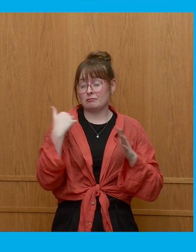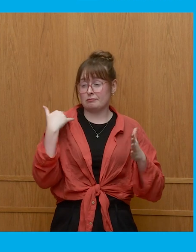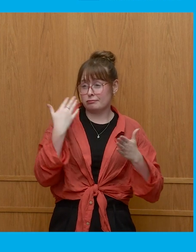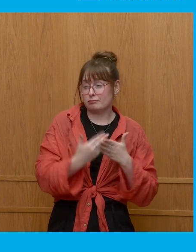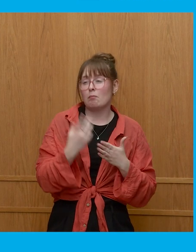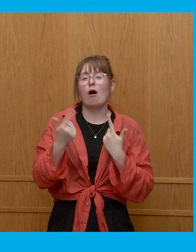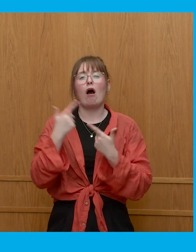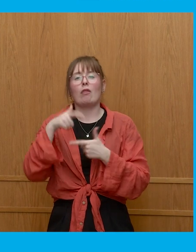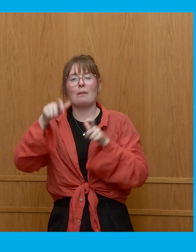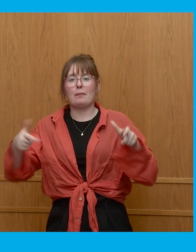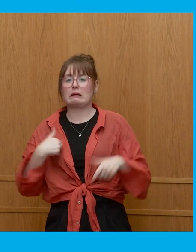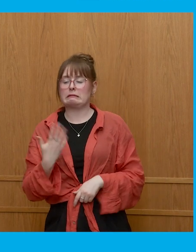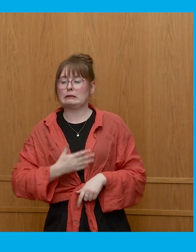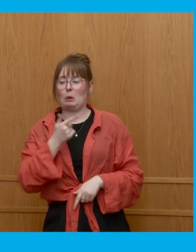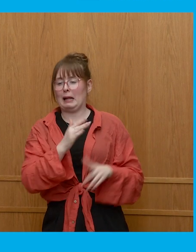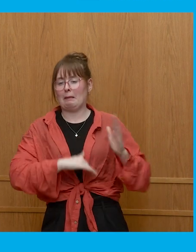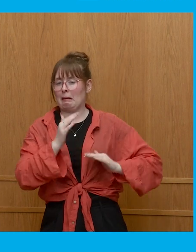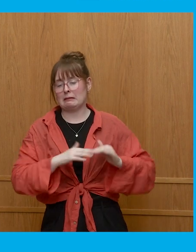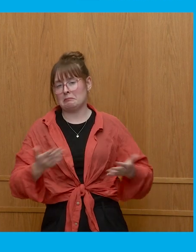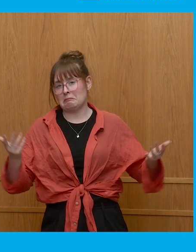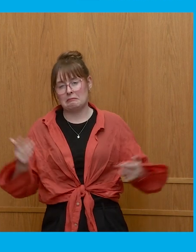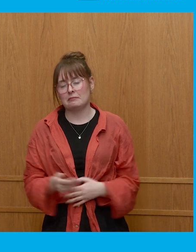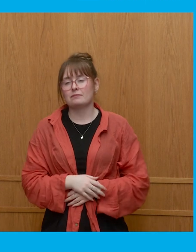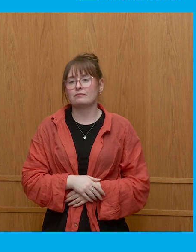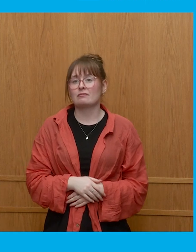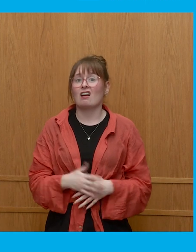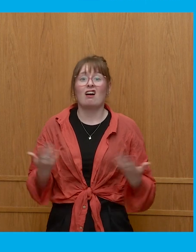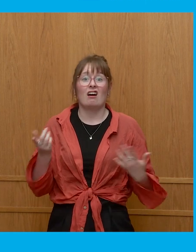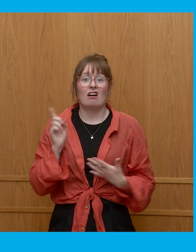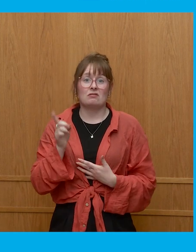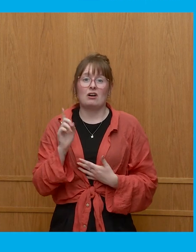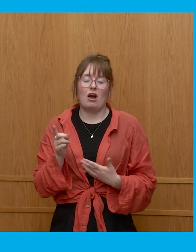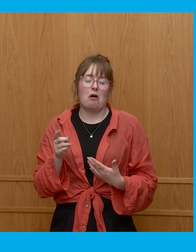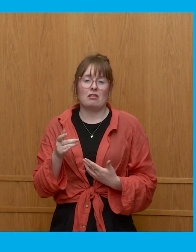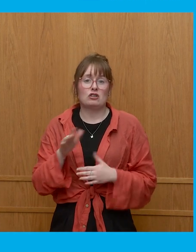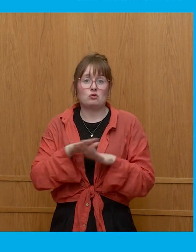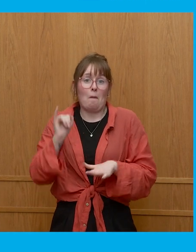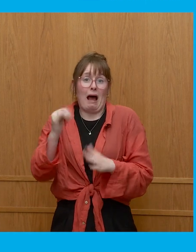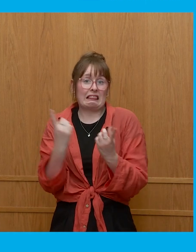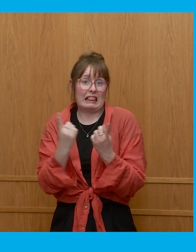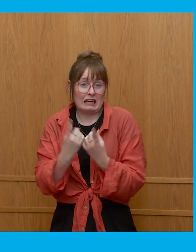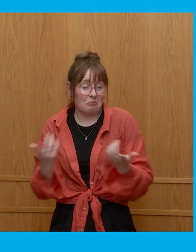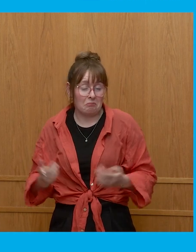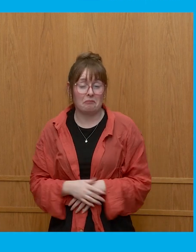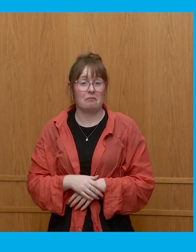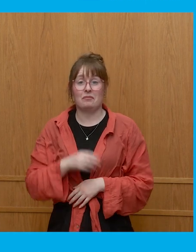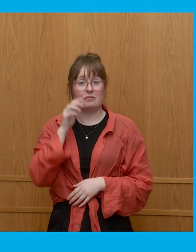Not at their taste. Okay, being controversial, maybe it's not so bad.